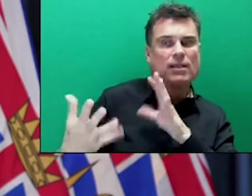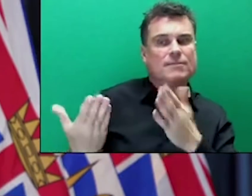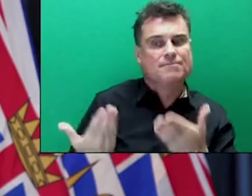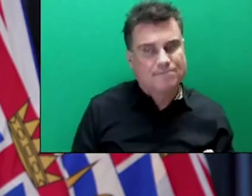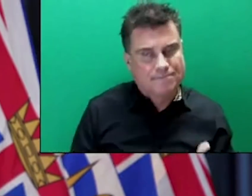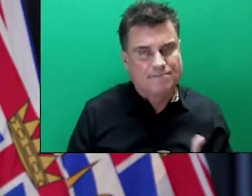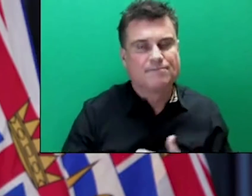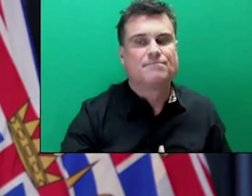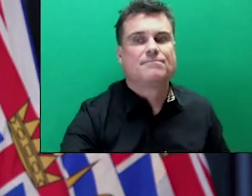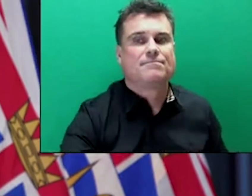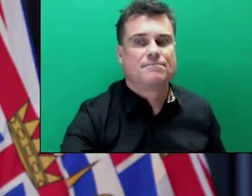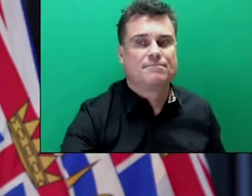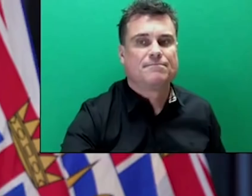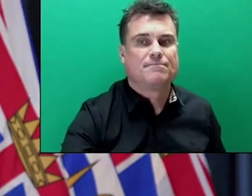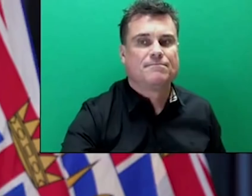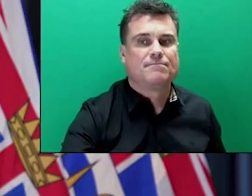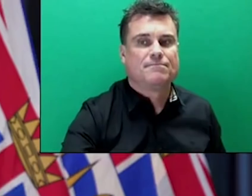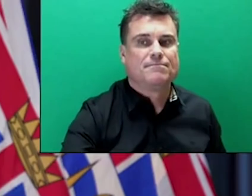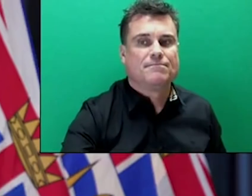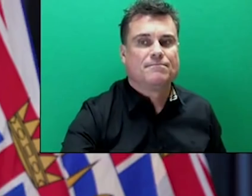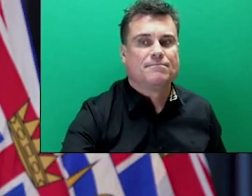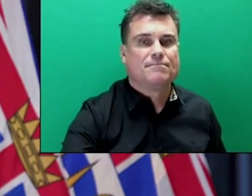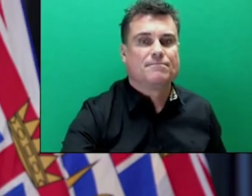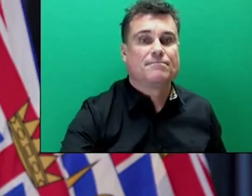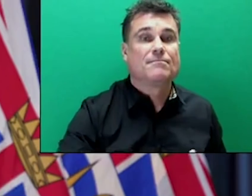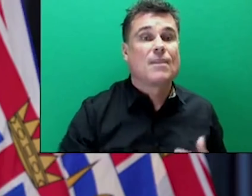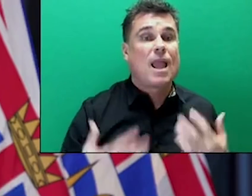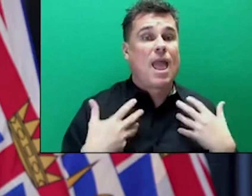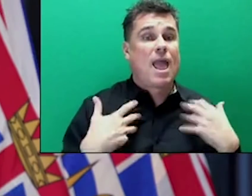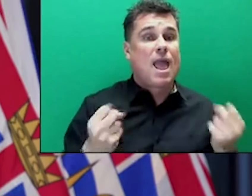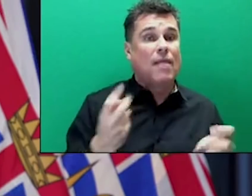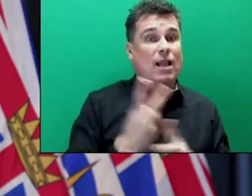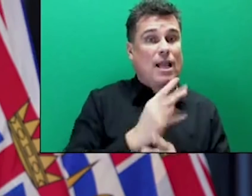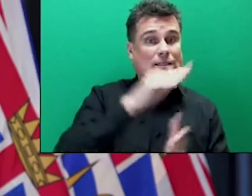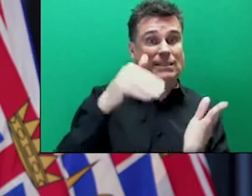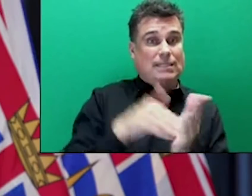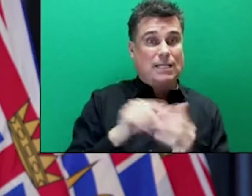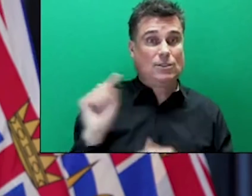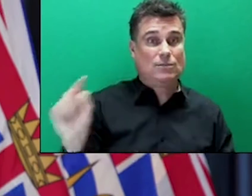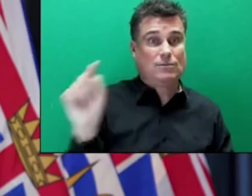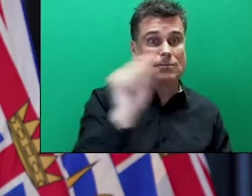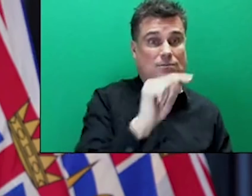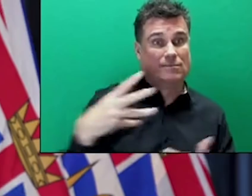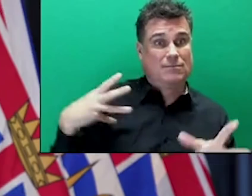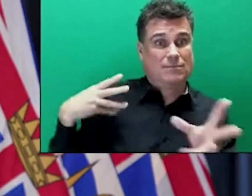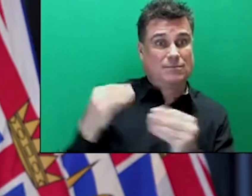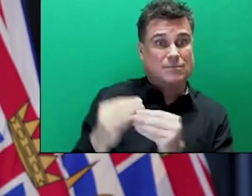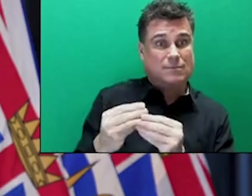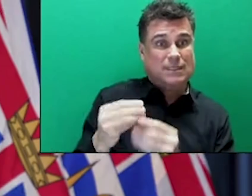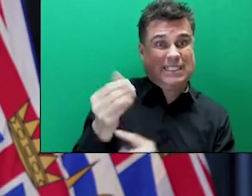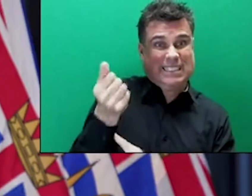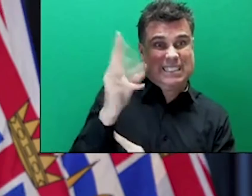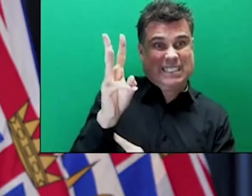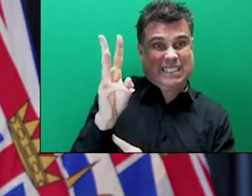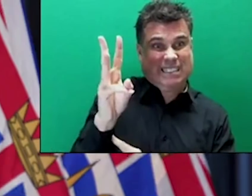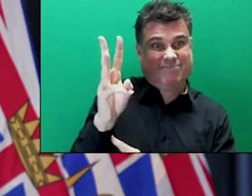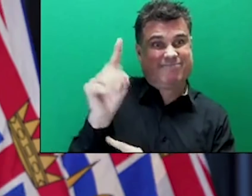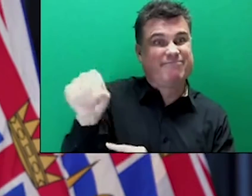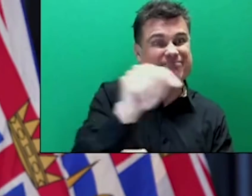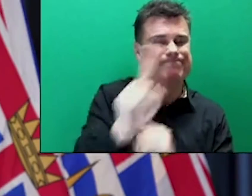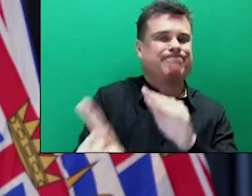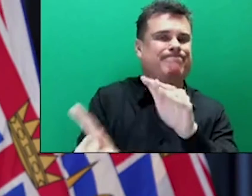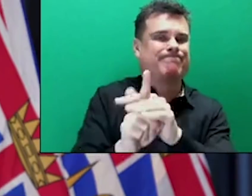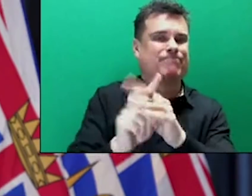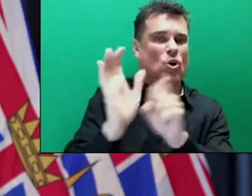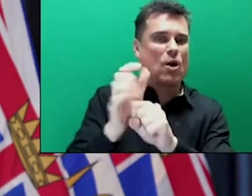We have 6 new healthcare facility outbreaks in a variety of places around the province, including the Bradley